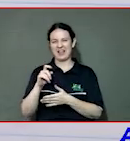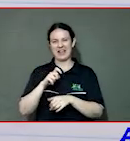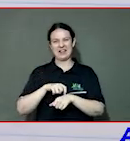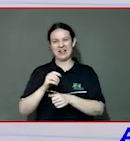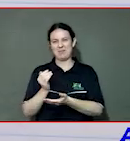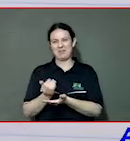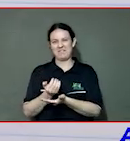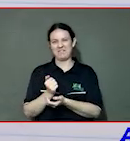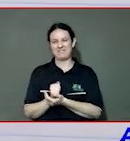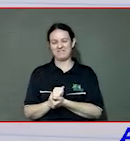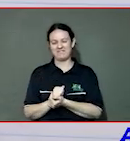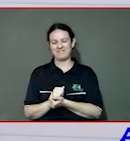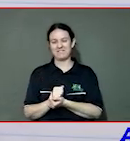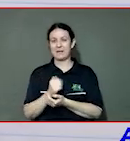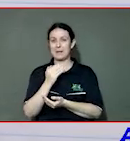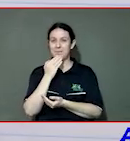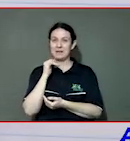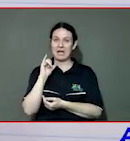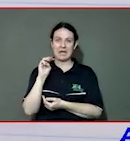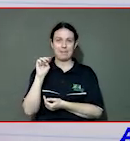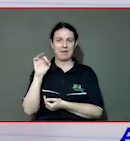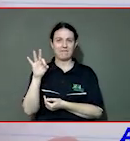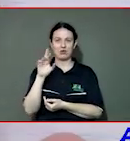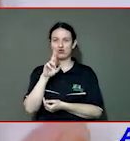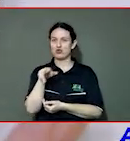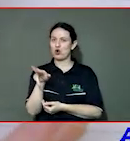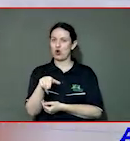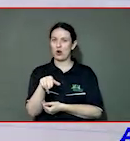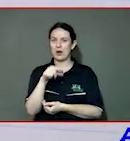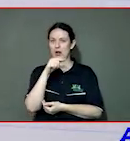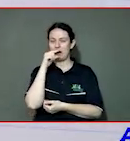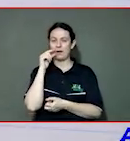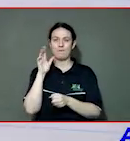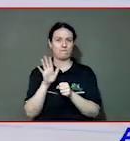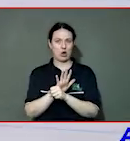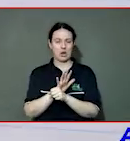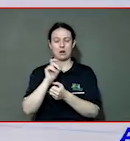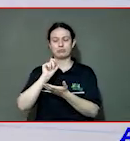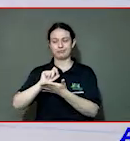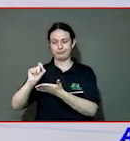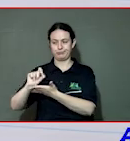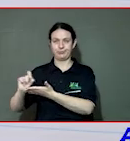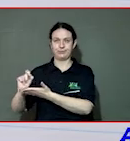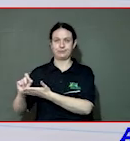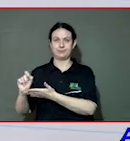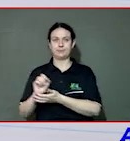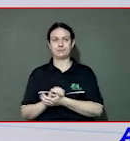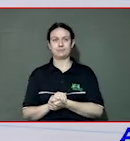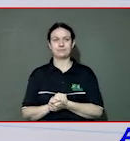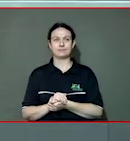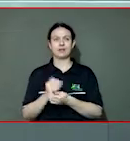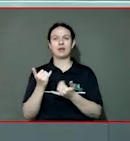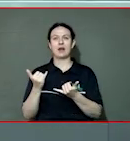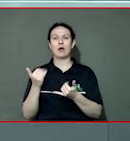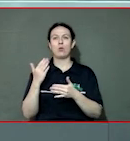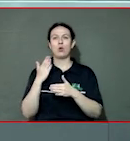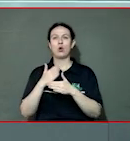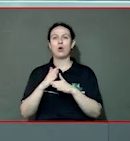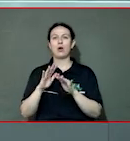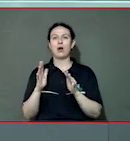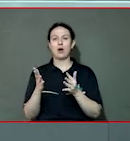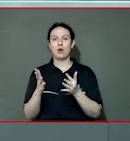time, but you can't just write IMF. Okay. Now they work in clusters. In